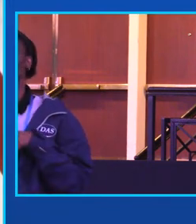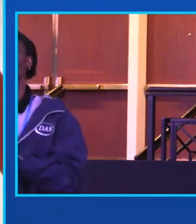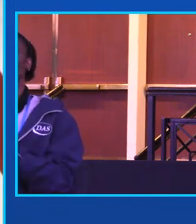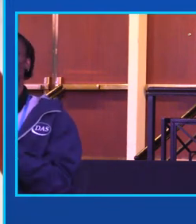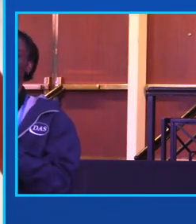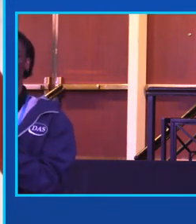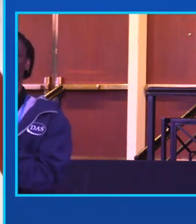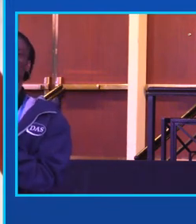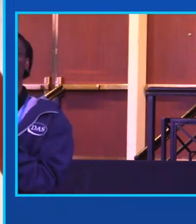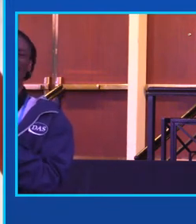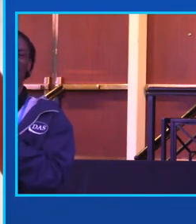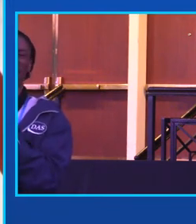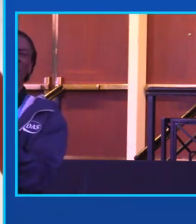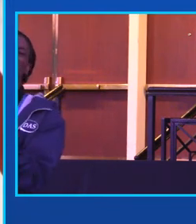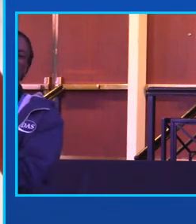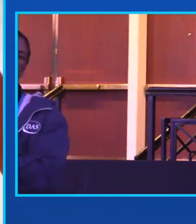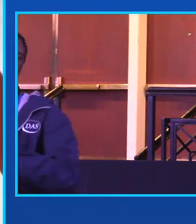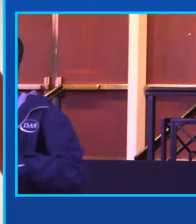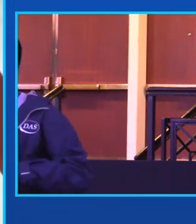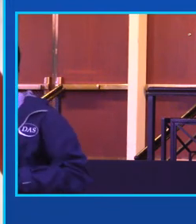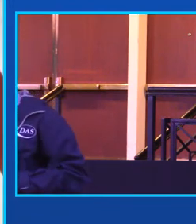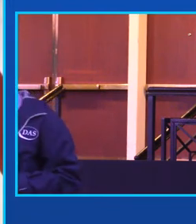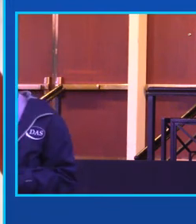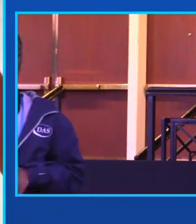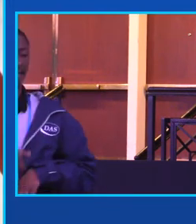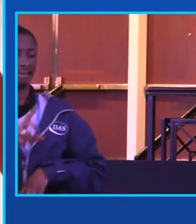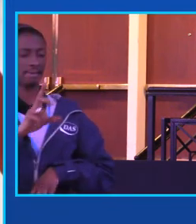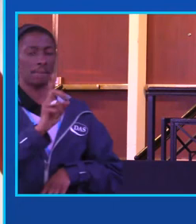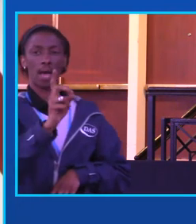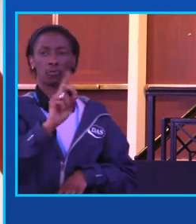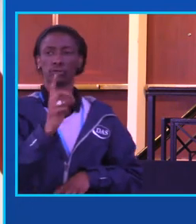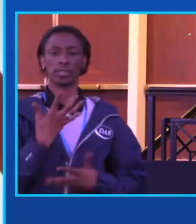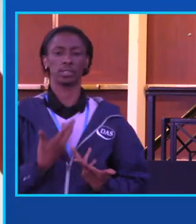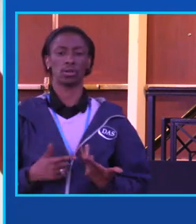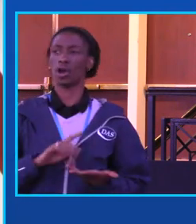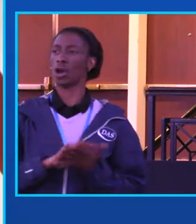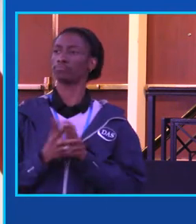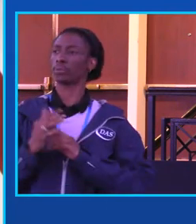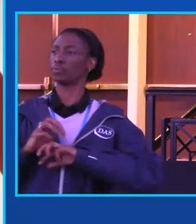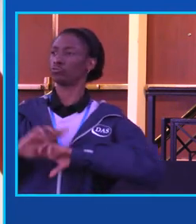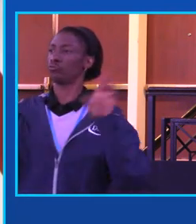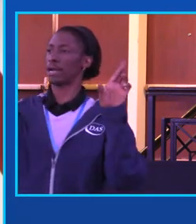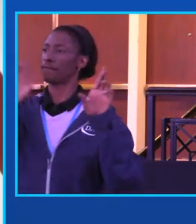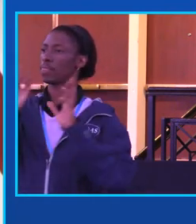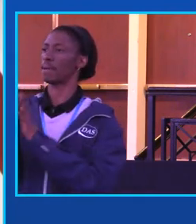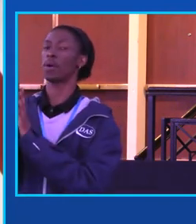speech last week, democracies are rising to the moment, and the world is